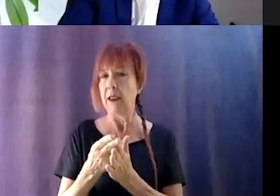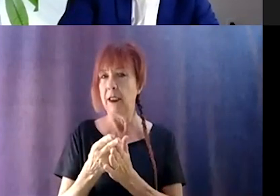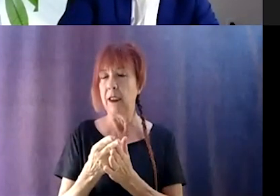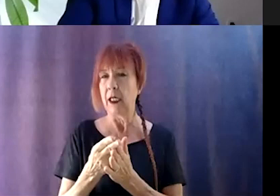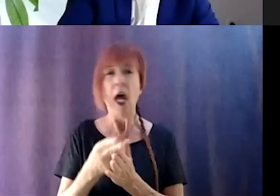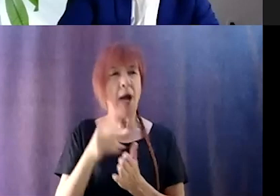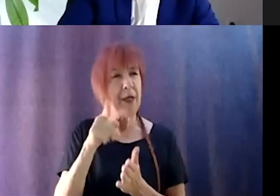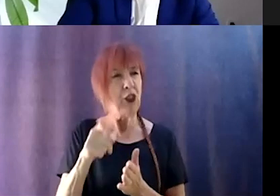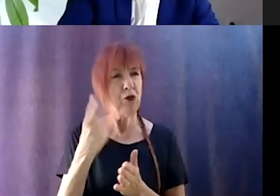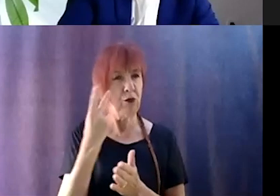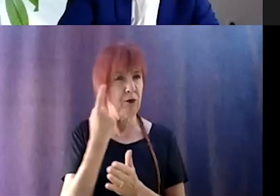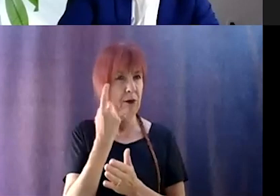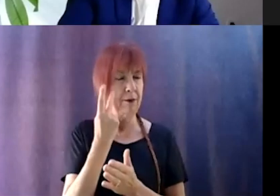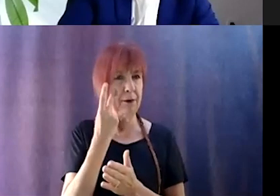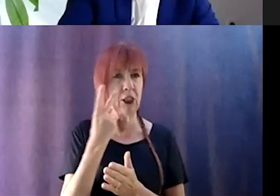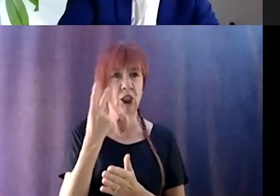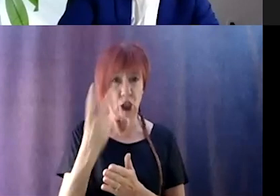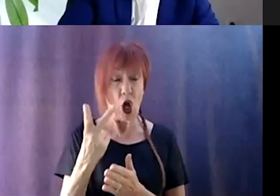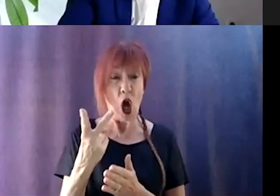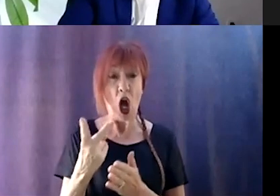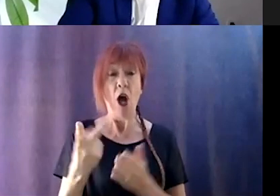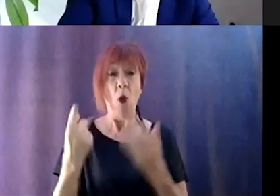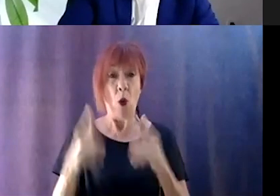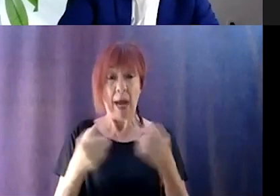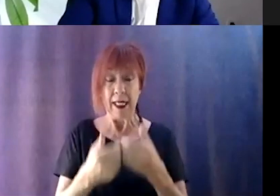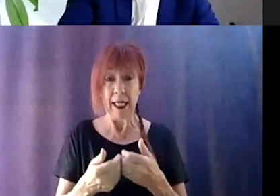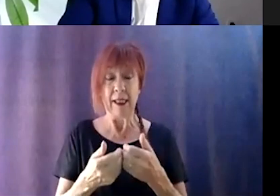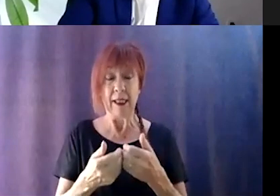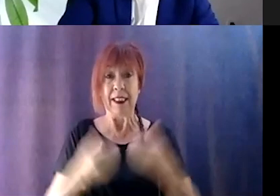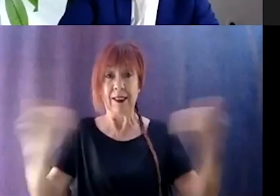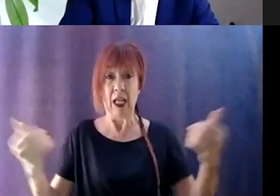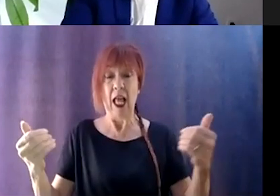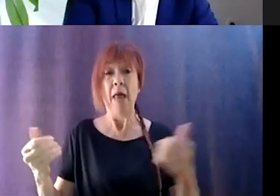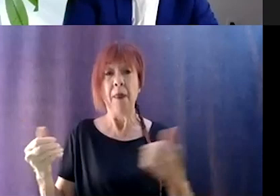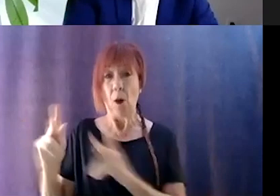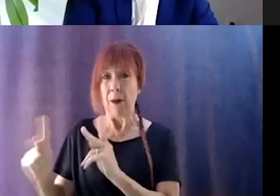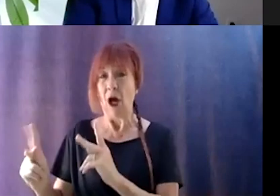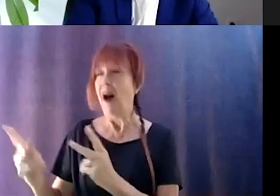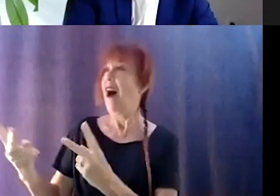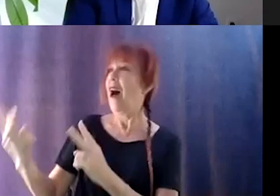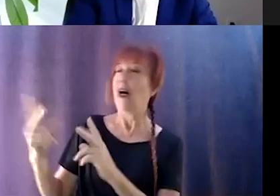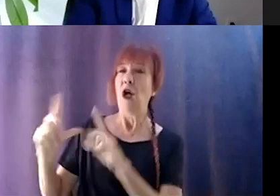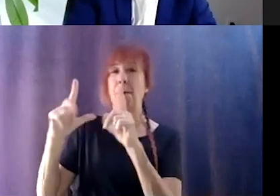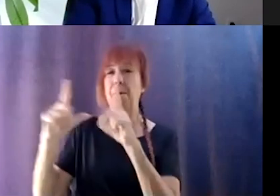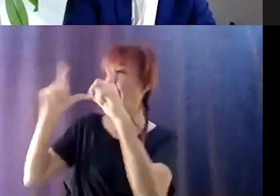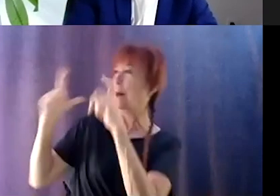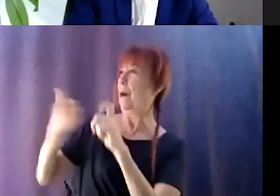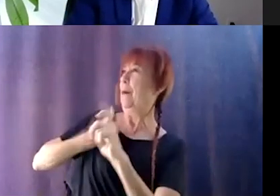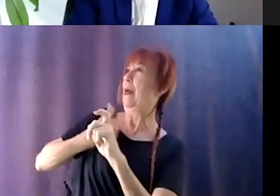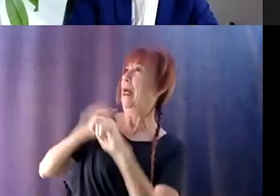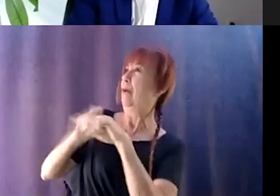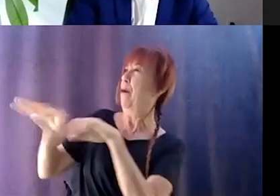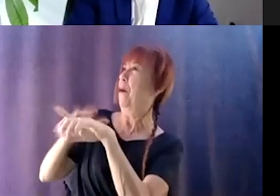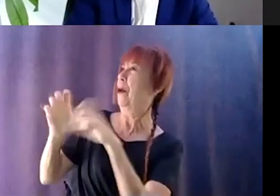social where it became a big divide. It was people that were posting these every day, look at me, I'm at the beach. And then there were people that were posting things